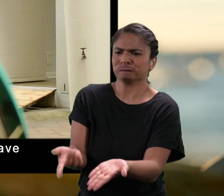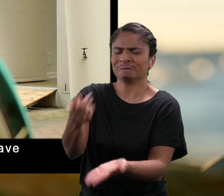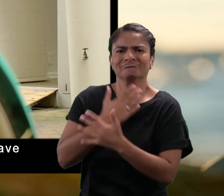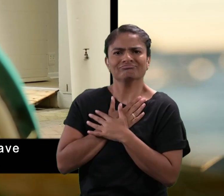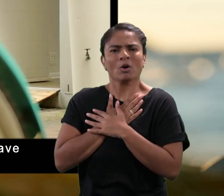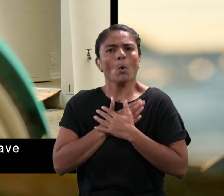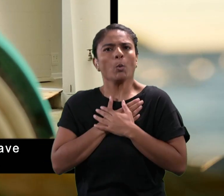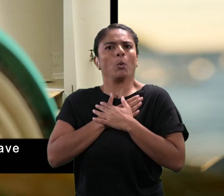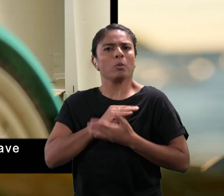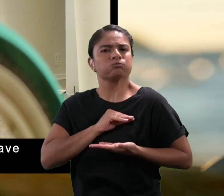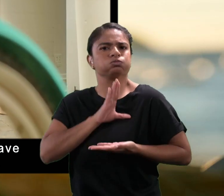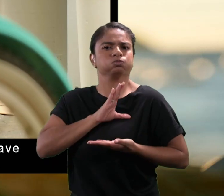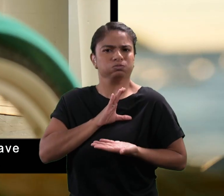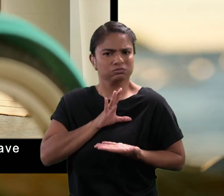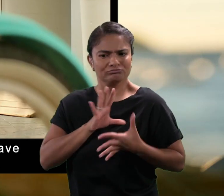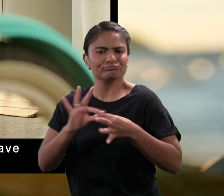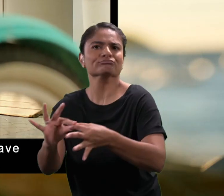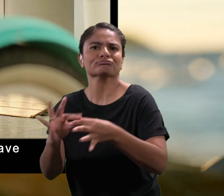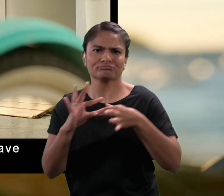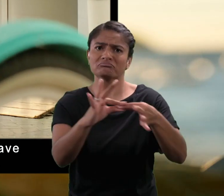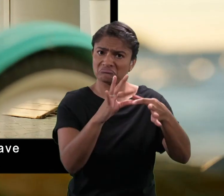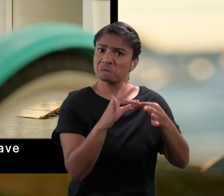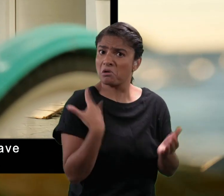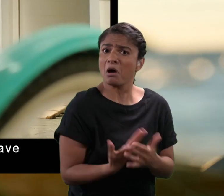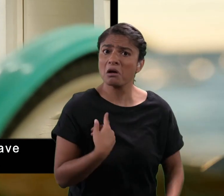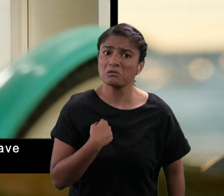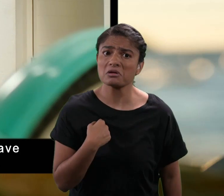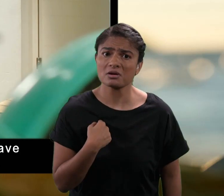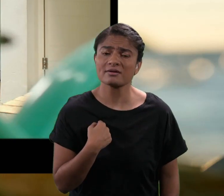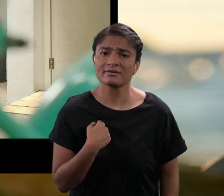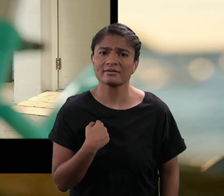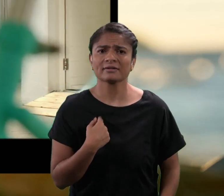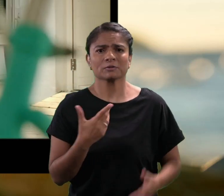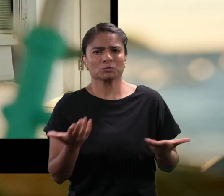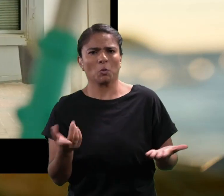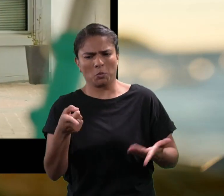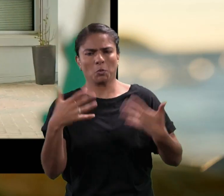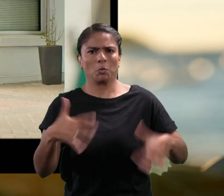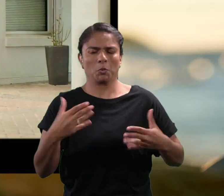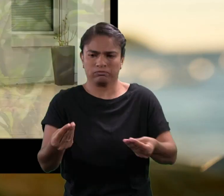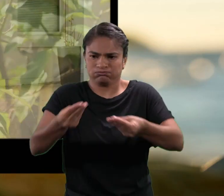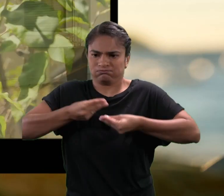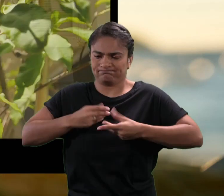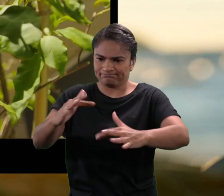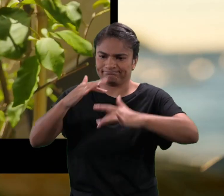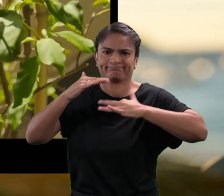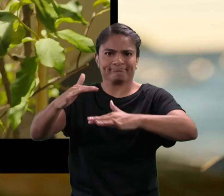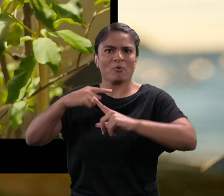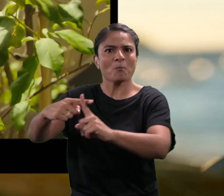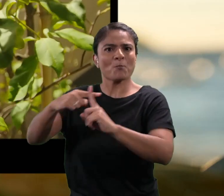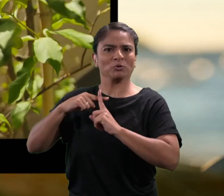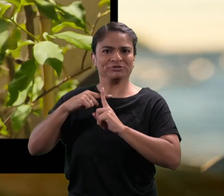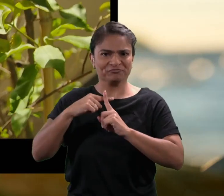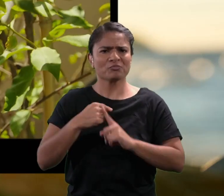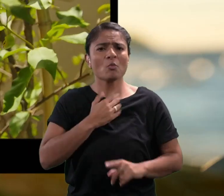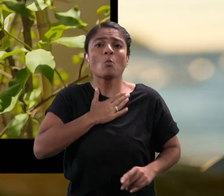still way more that people have to offer, and I feel that way as well. And that has been, very, very positive for me.